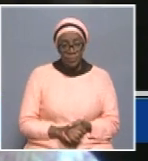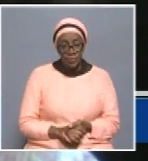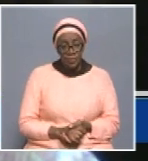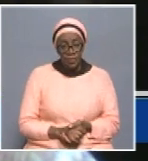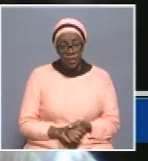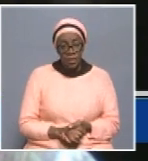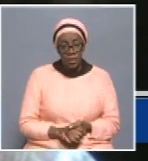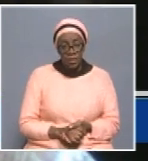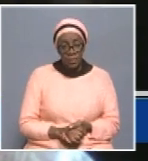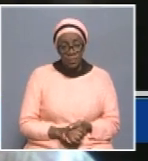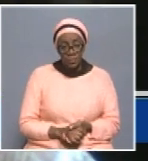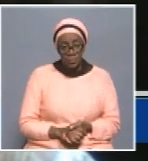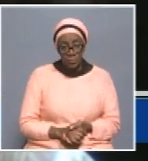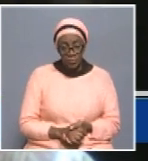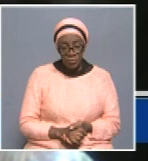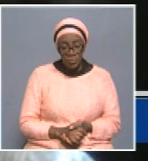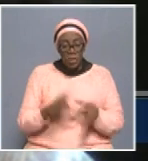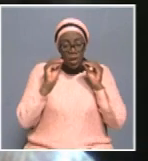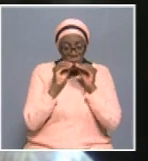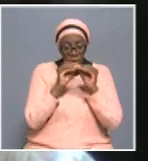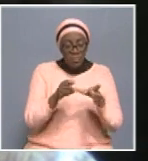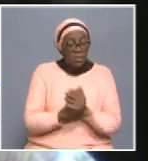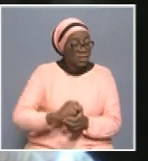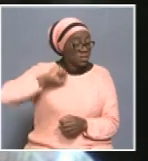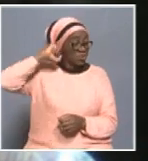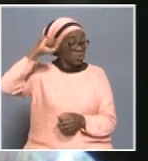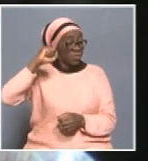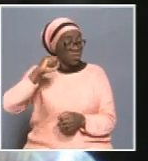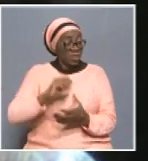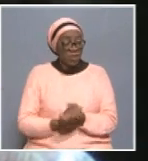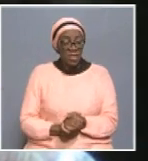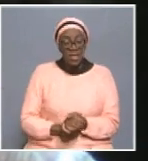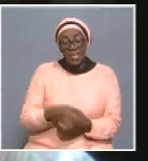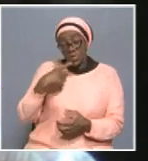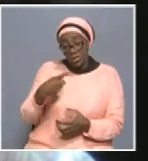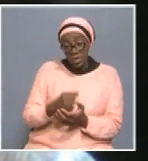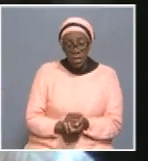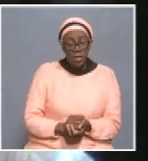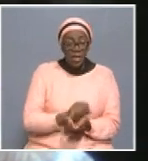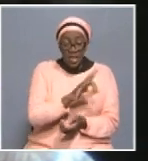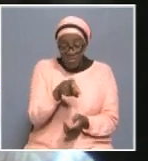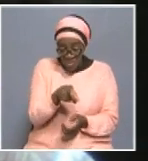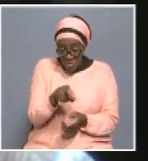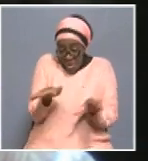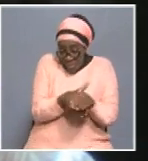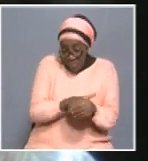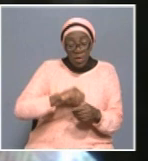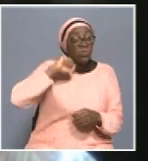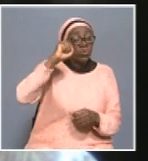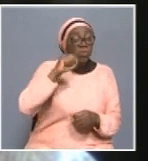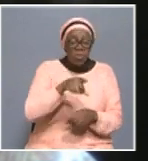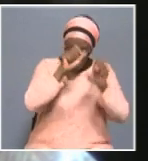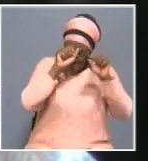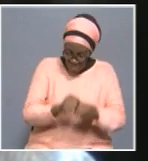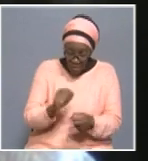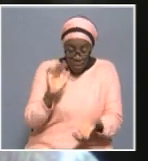with us as a party. That's probably the message that they are sending. Now, if you were a member that was committed to